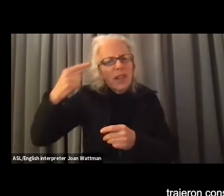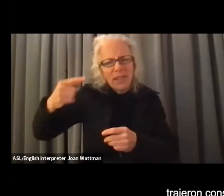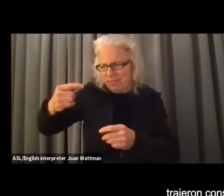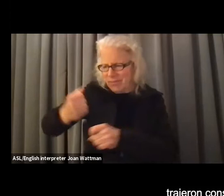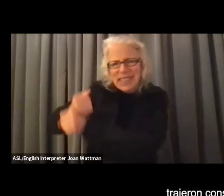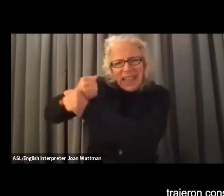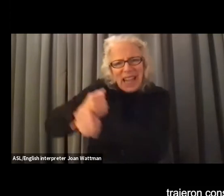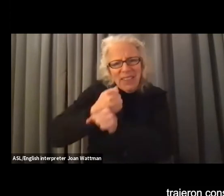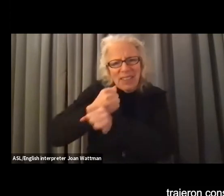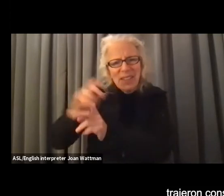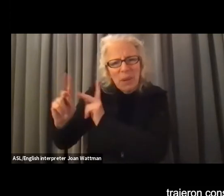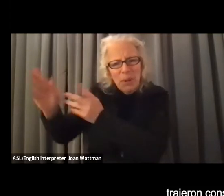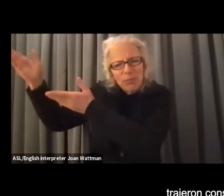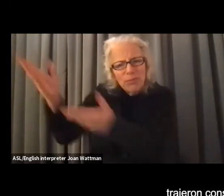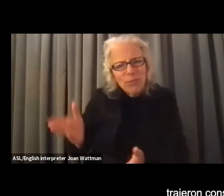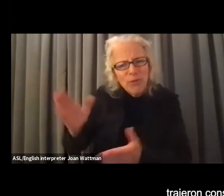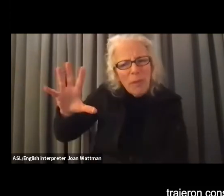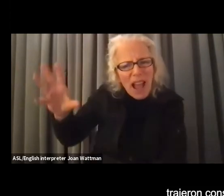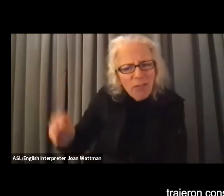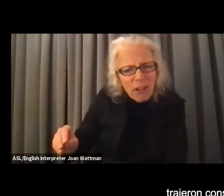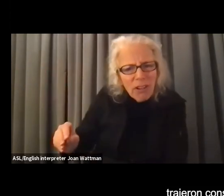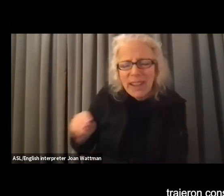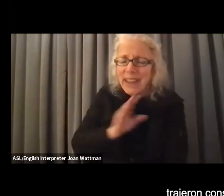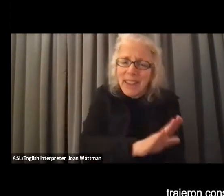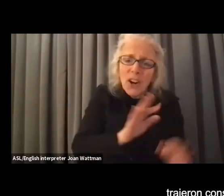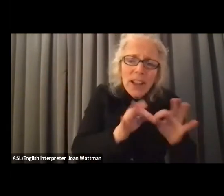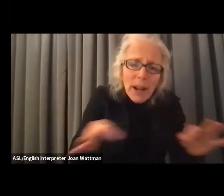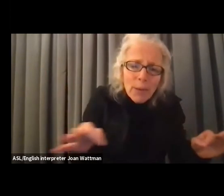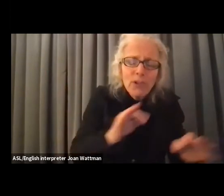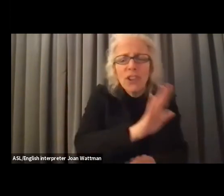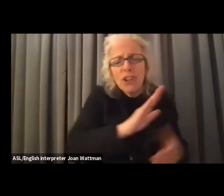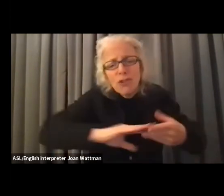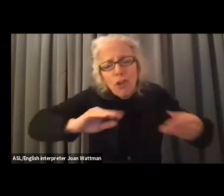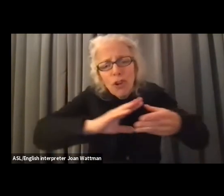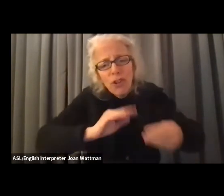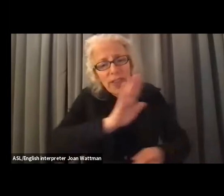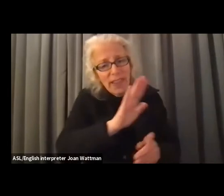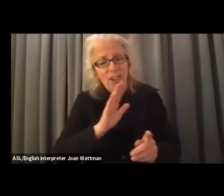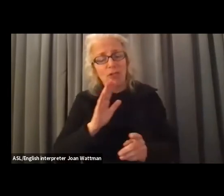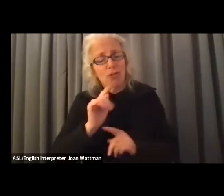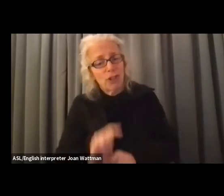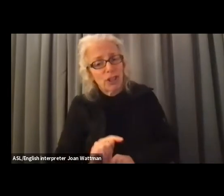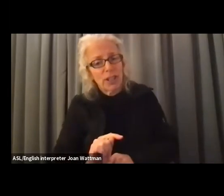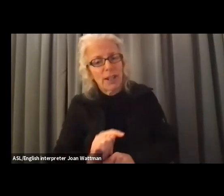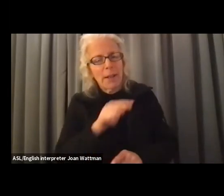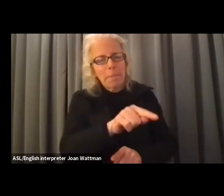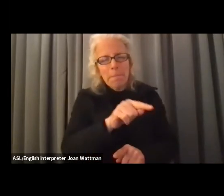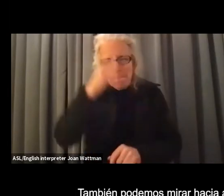people brought with them in the form of language and stories and traditions, and the fierce determination to